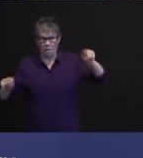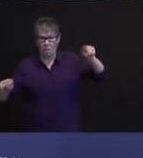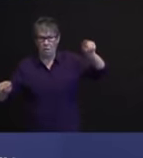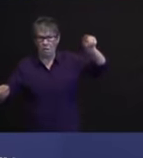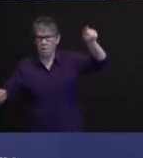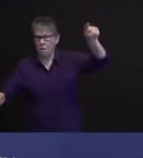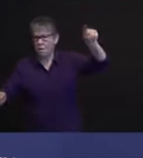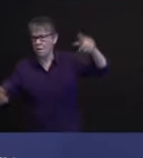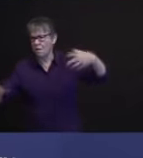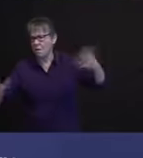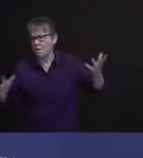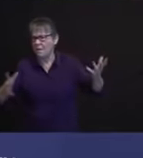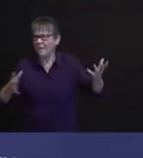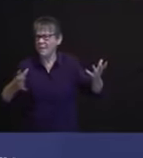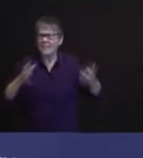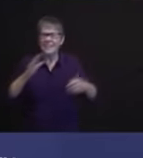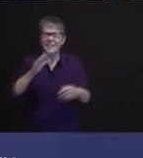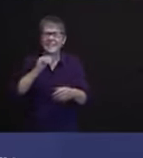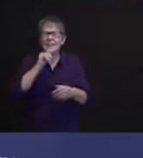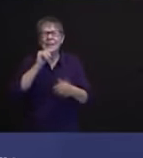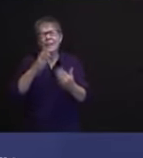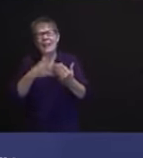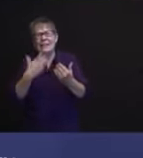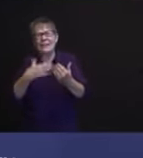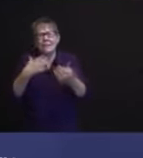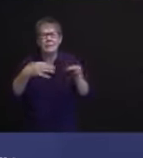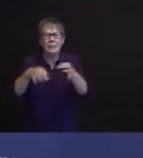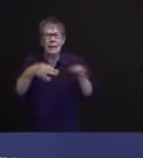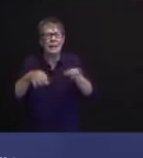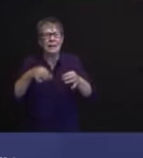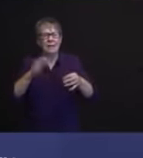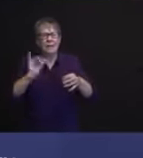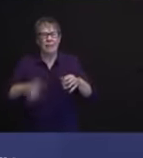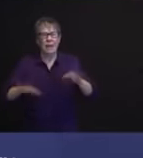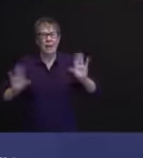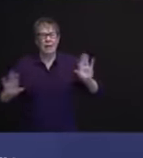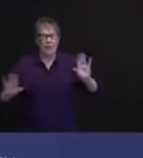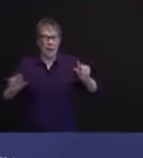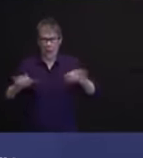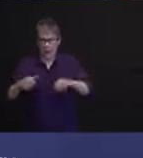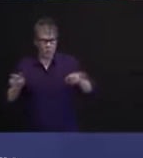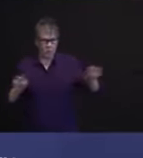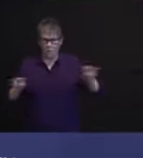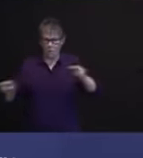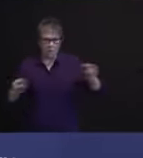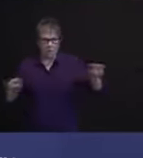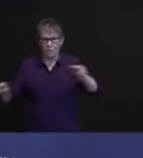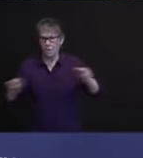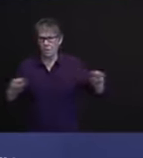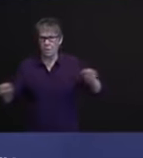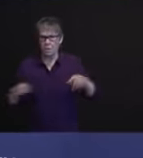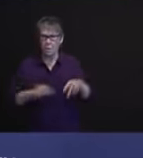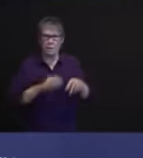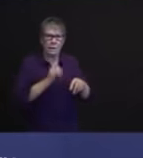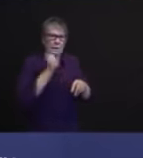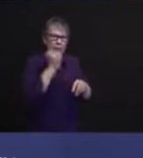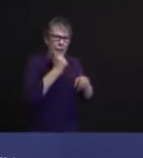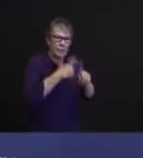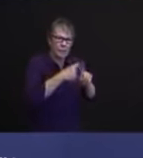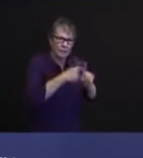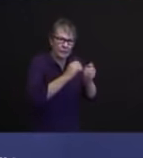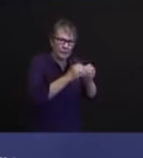down to about 1.1 or so. And what that is telling us is that the rate of increase has been slowing, and that's a good